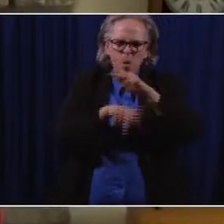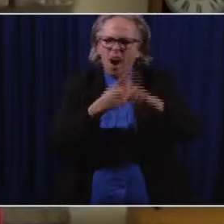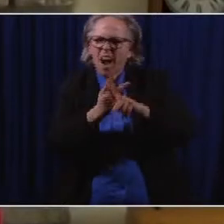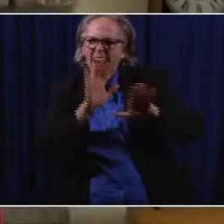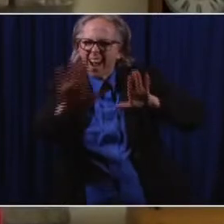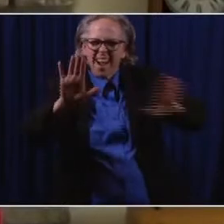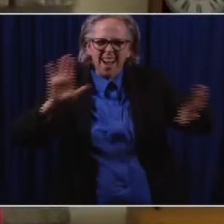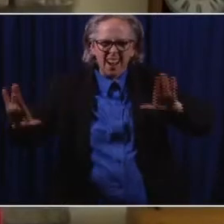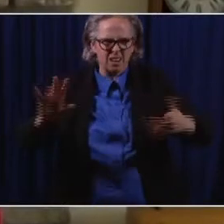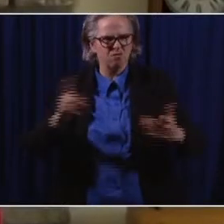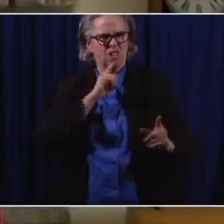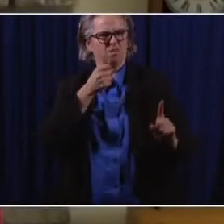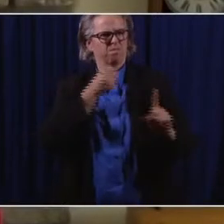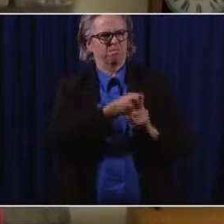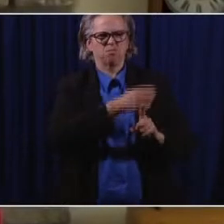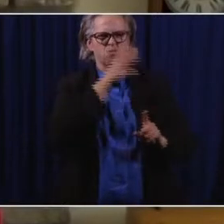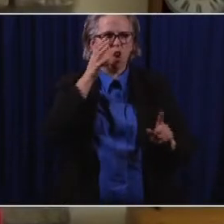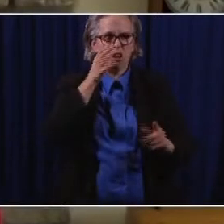seeing it older.